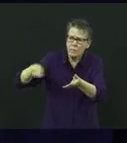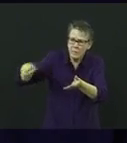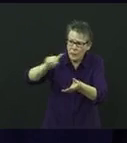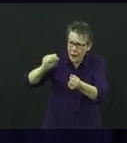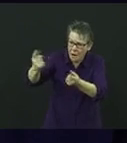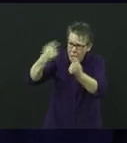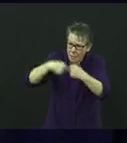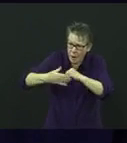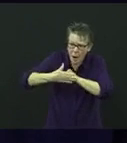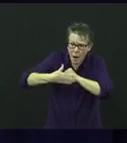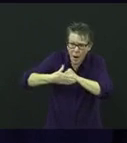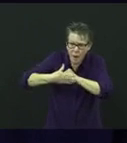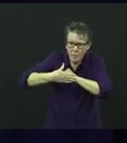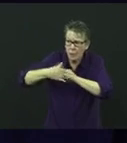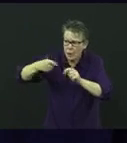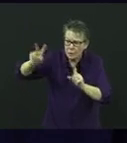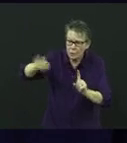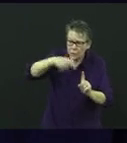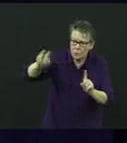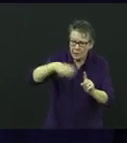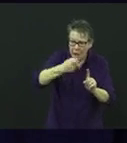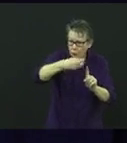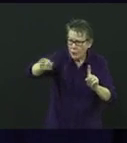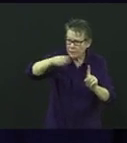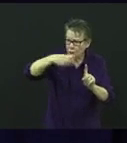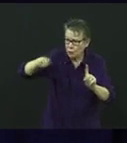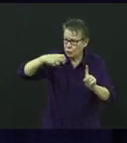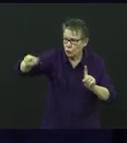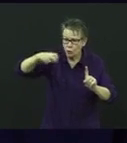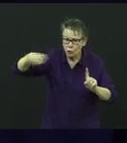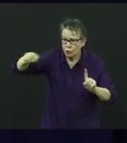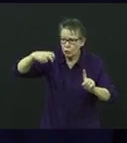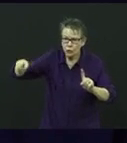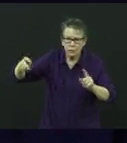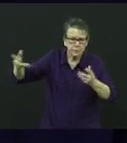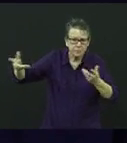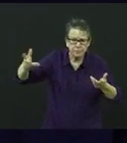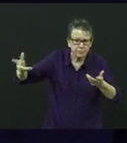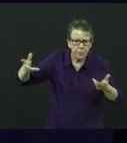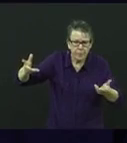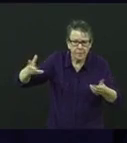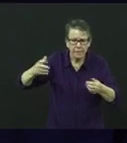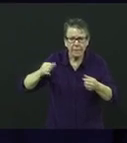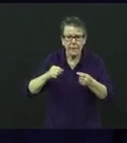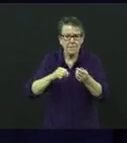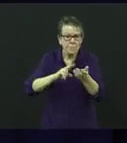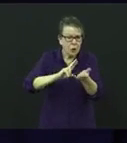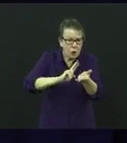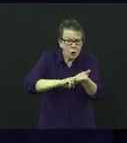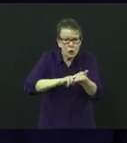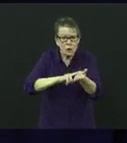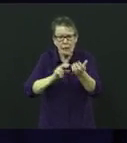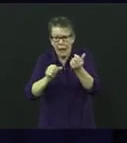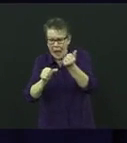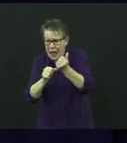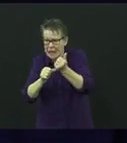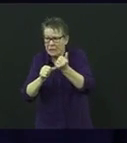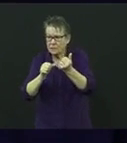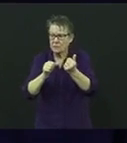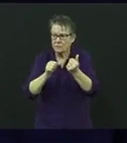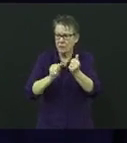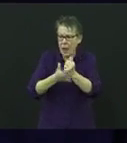nurses and aides to go in over the weekend, but it was really the sisters that called us and